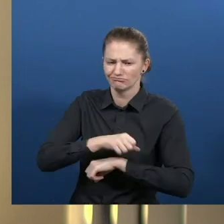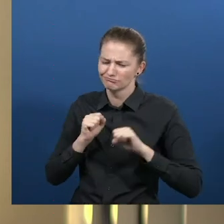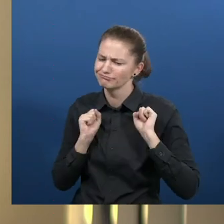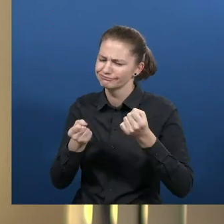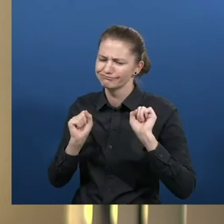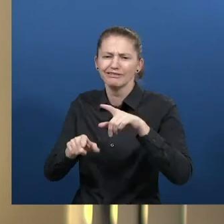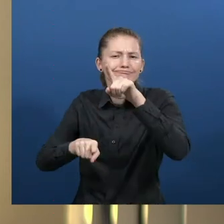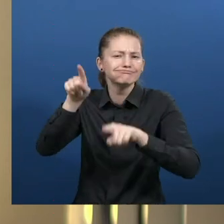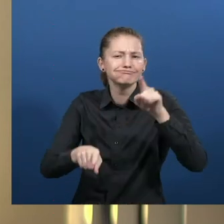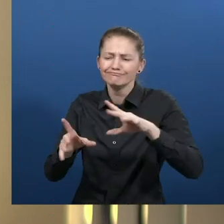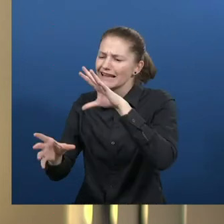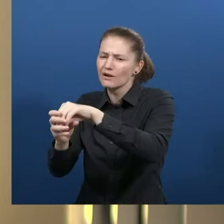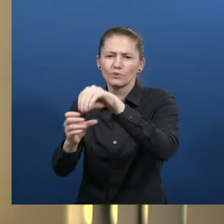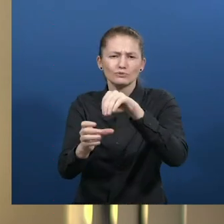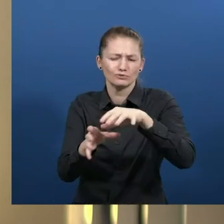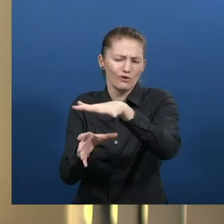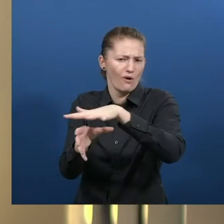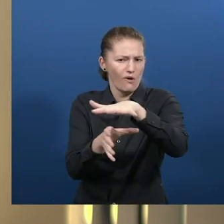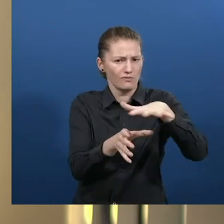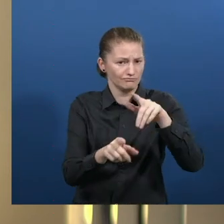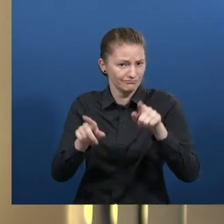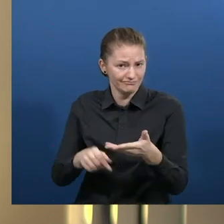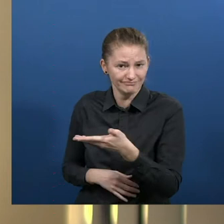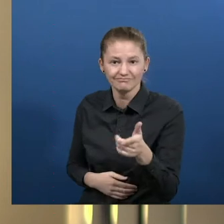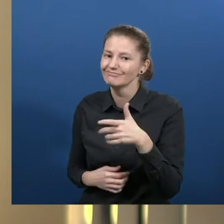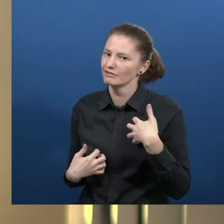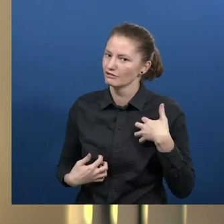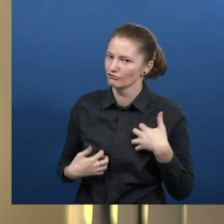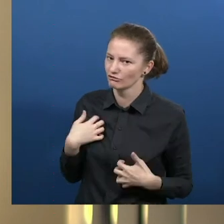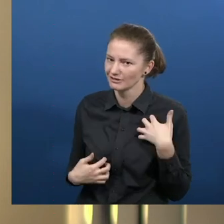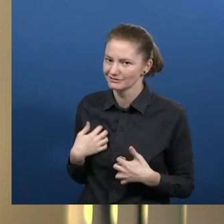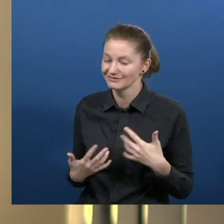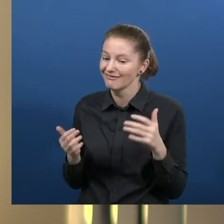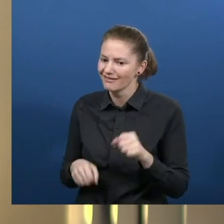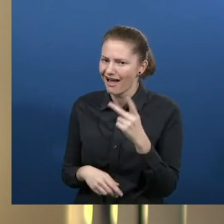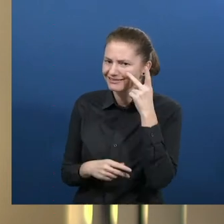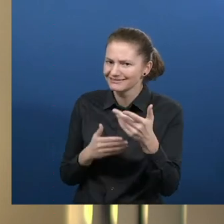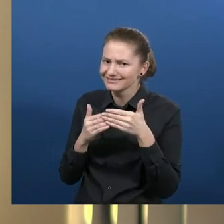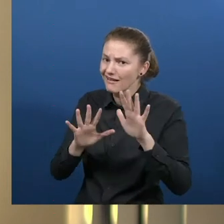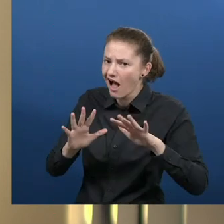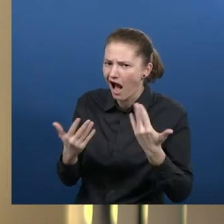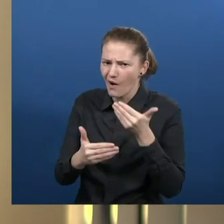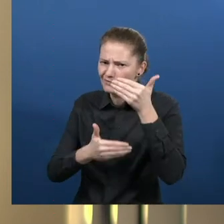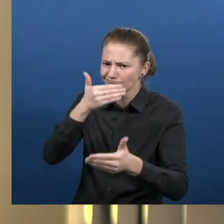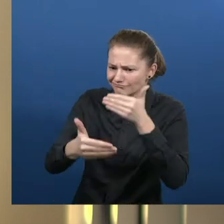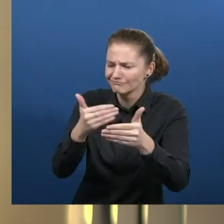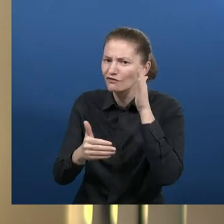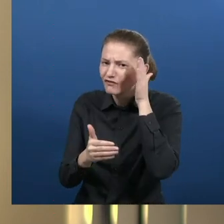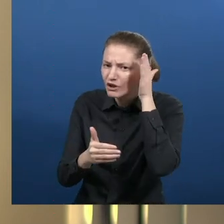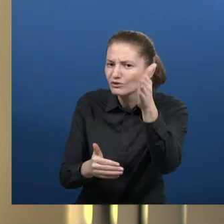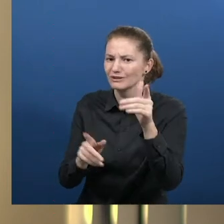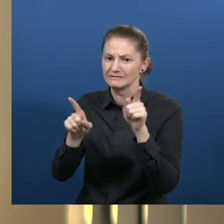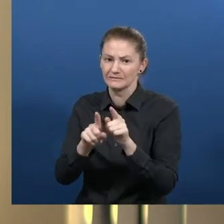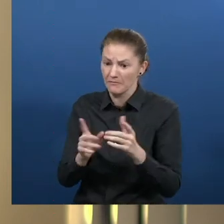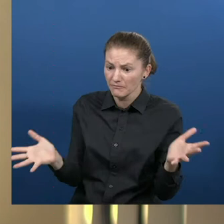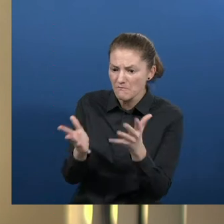to see how we can continue working with them and perhaps foster more collaboration and more collective impact with our alumni as well, in addition